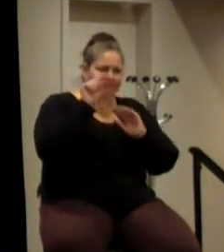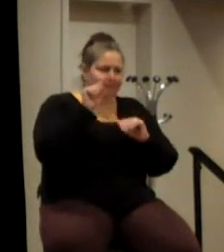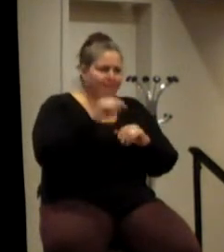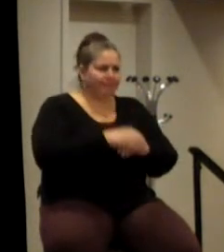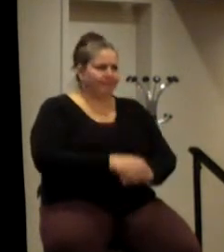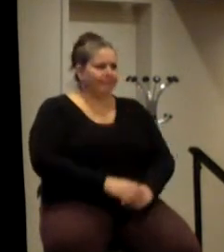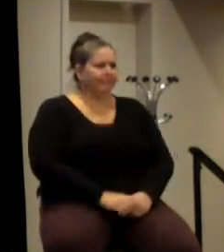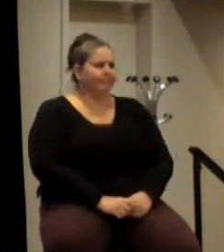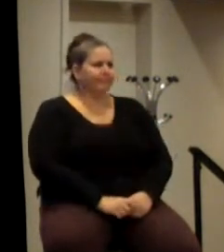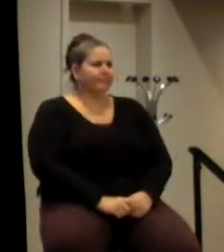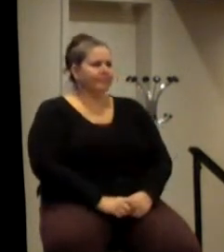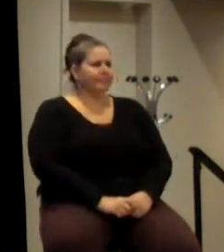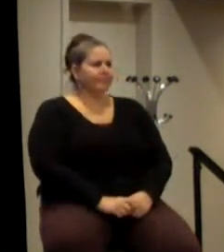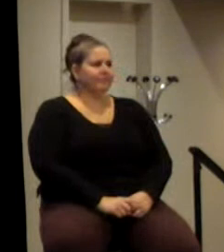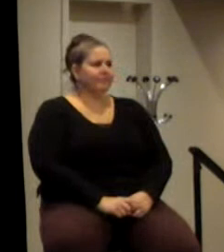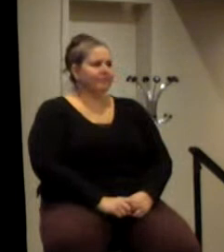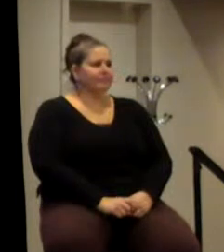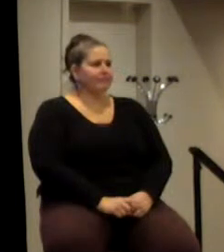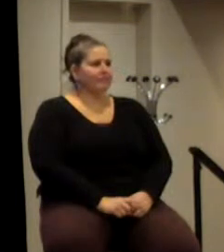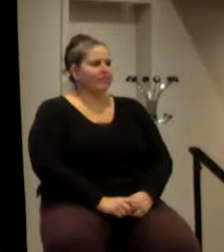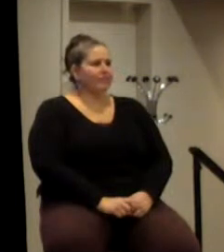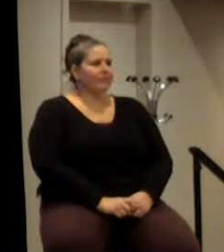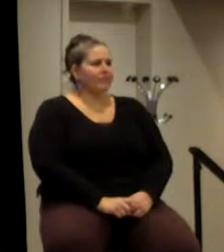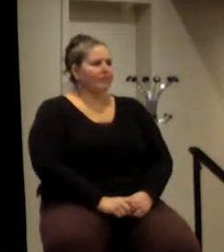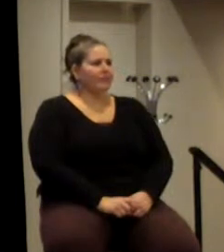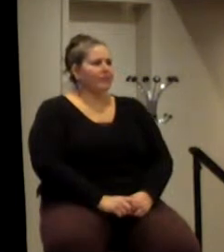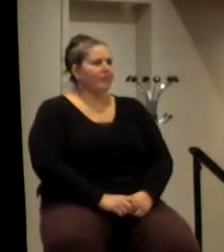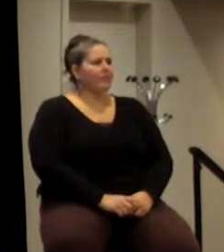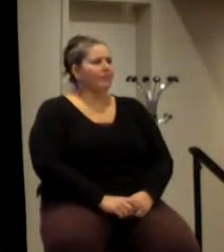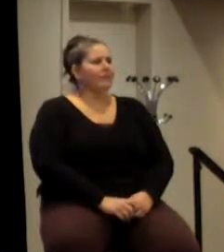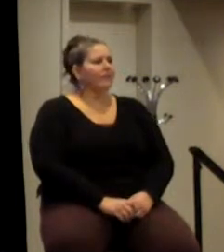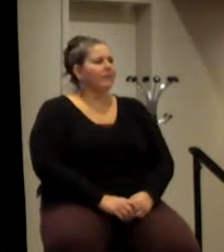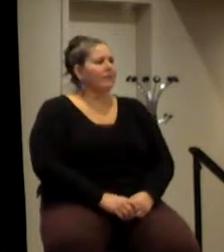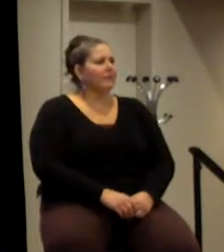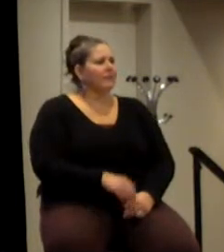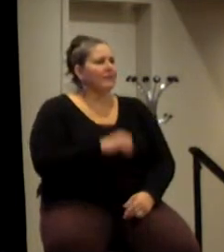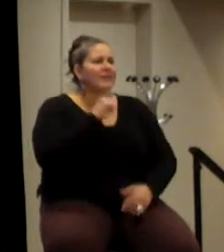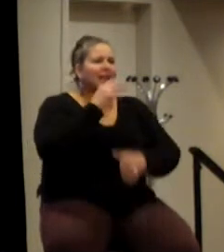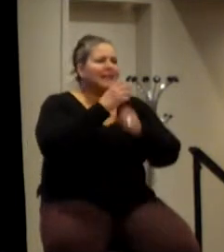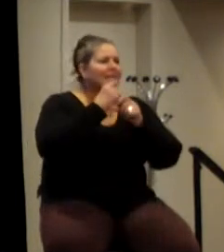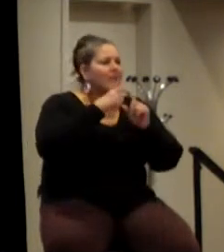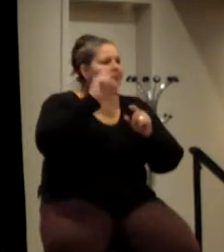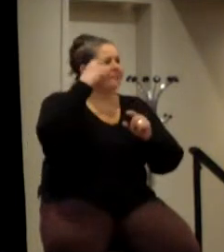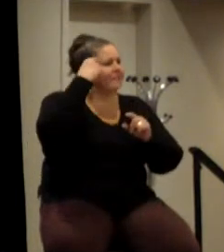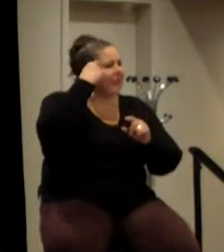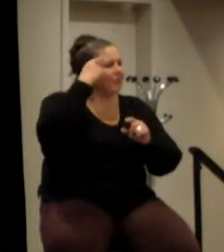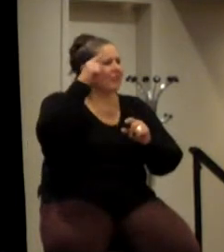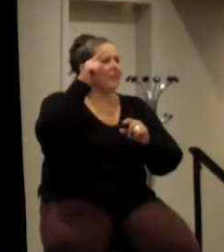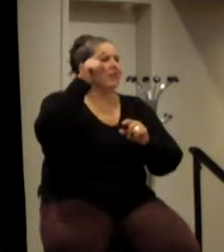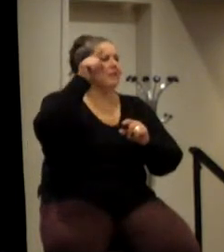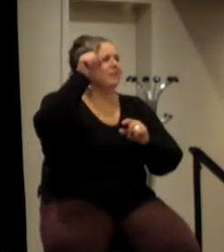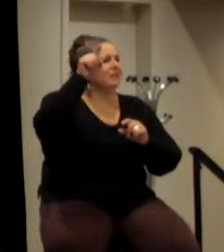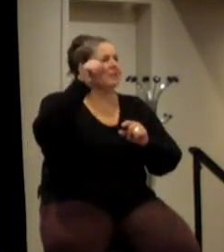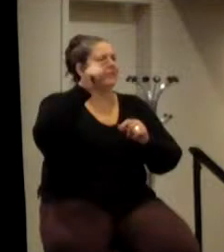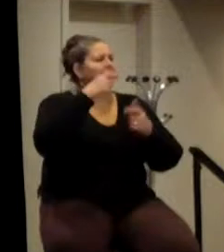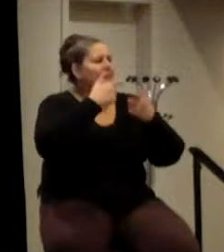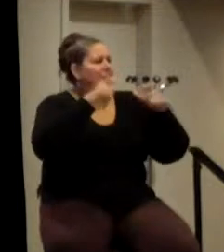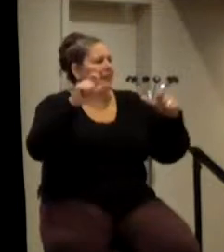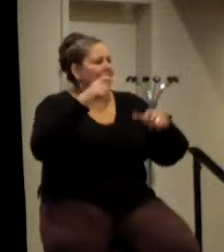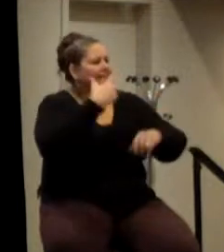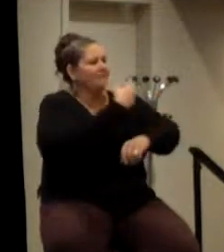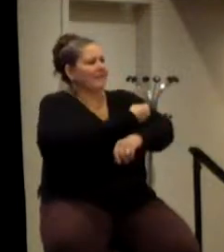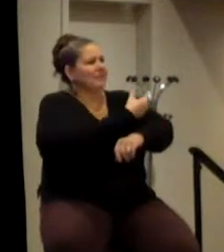federal mass vaccination site in Onondaga County. A couple of reasons. One, our people are getting